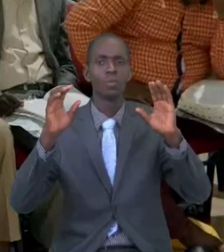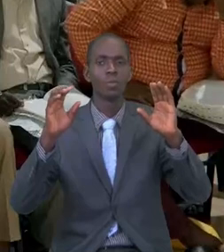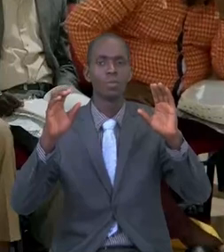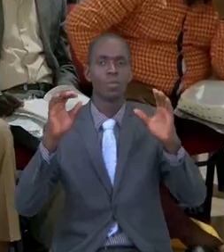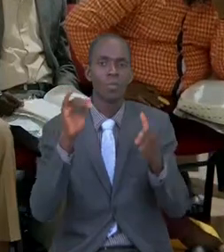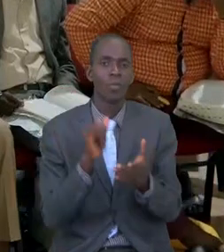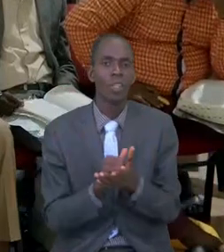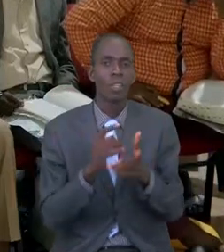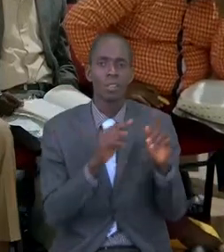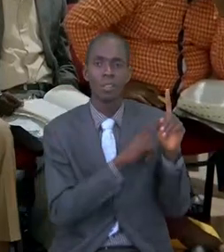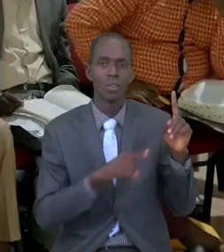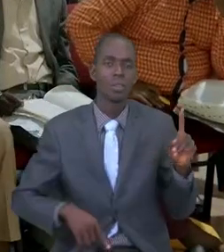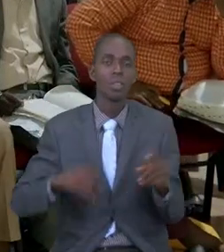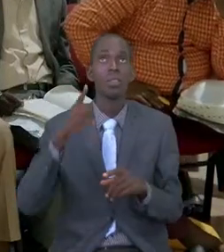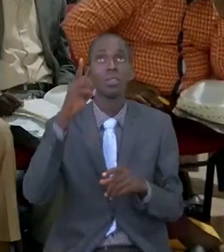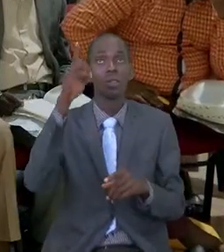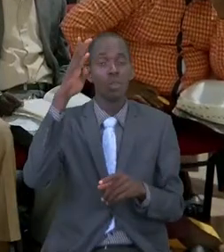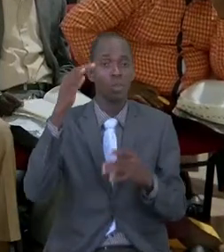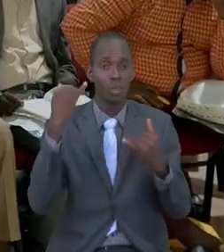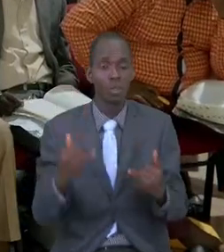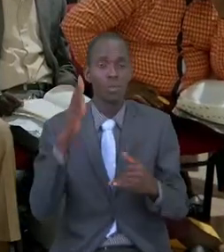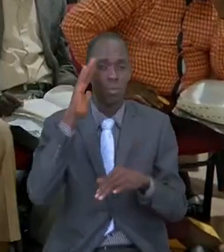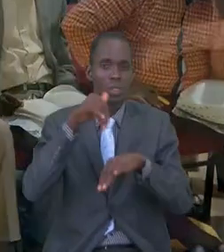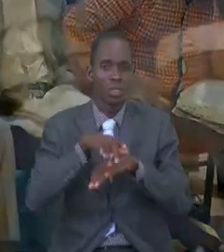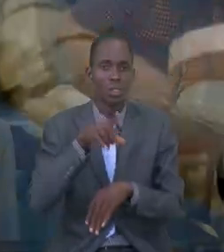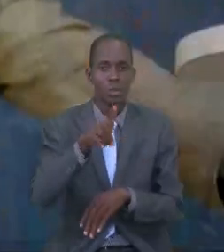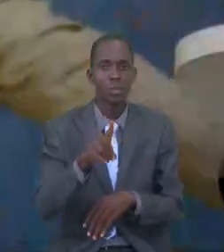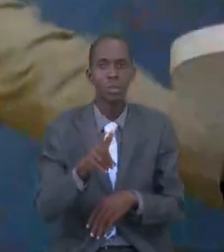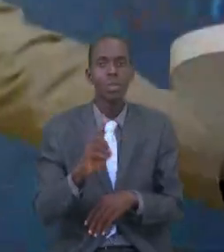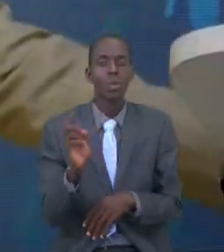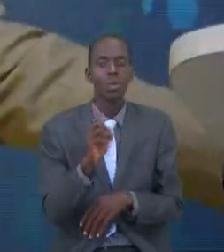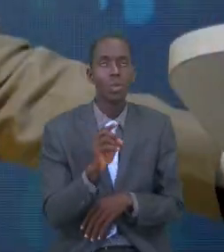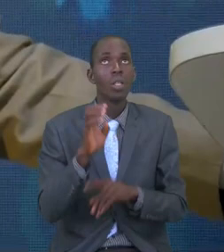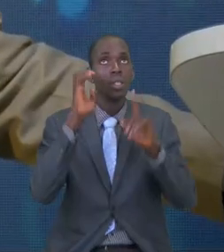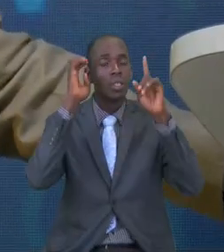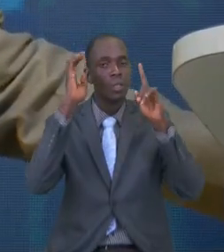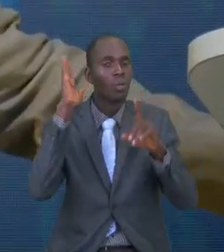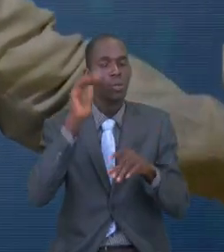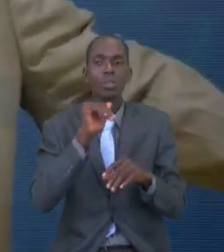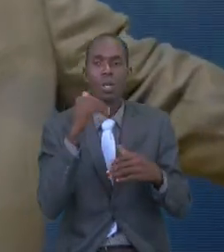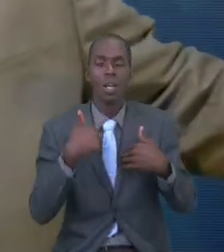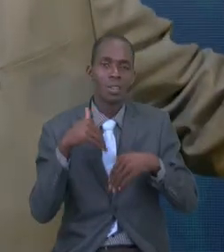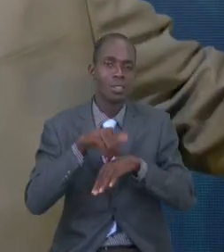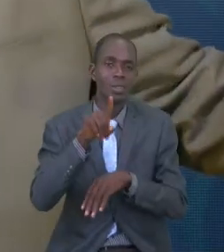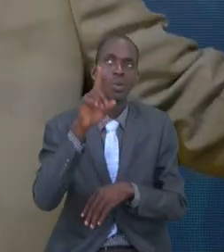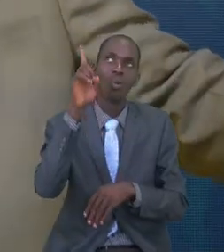the Lord now will send you where he could not have sent you 1 week